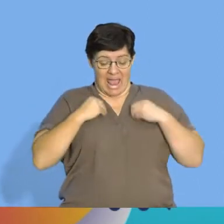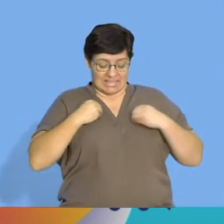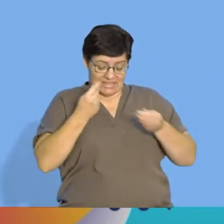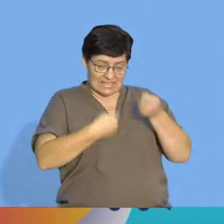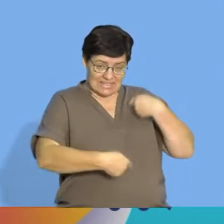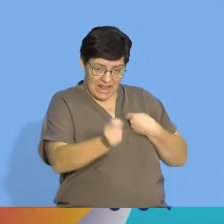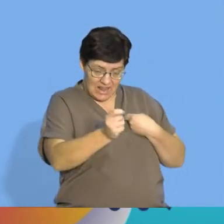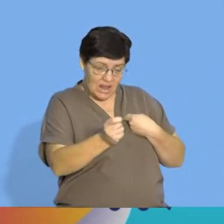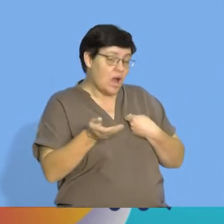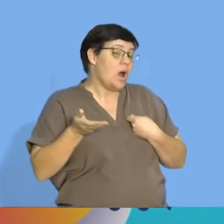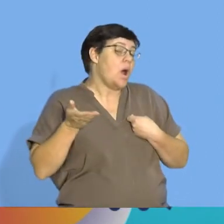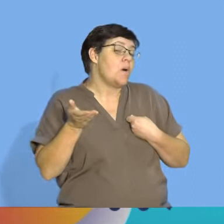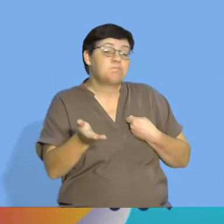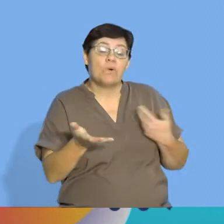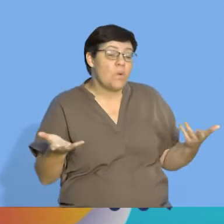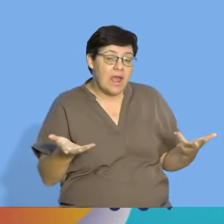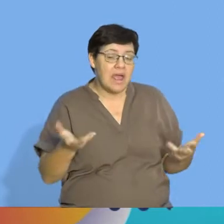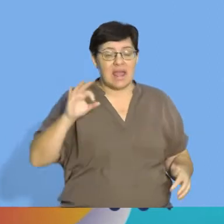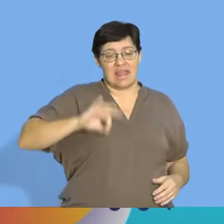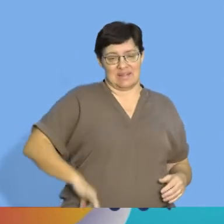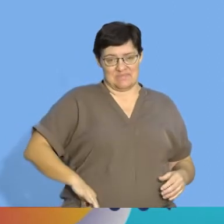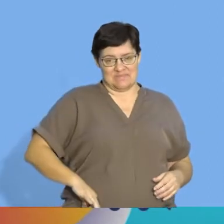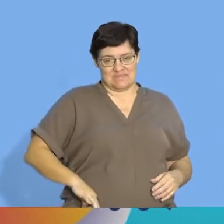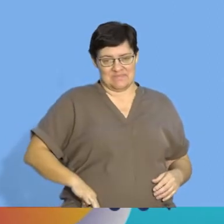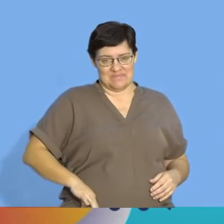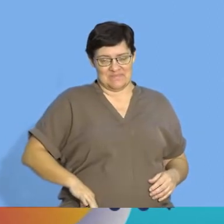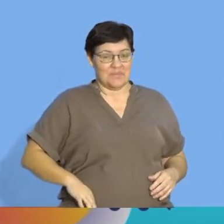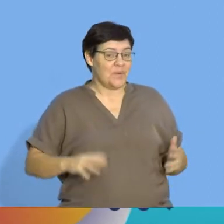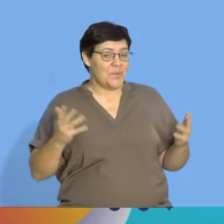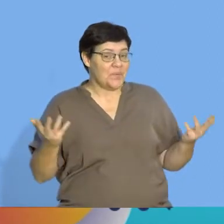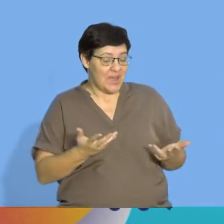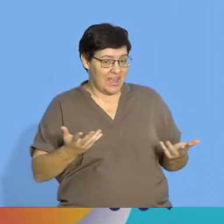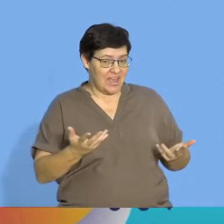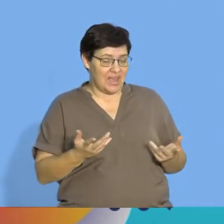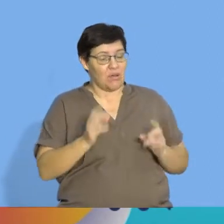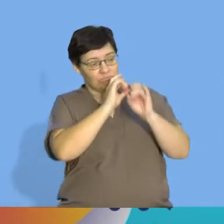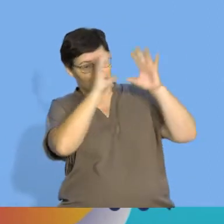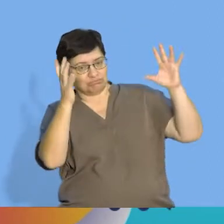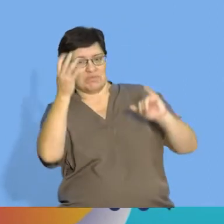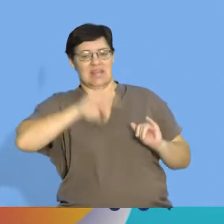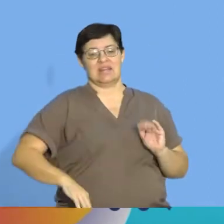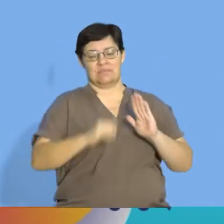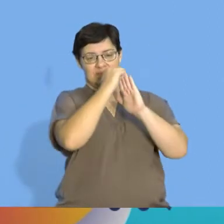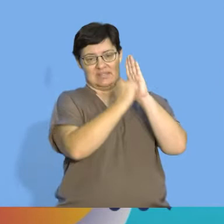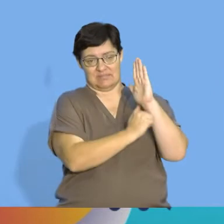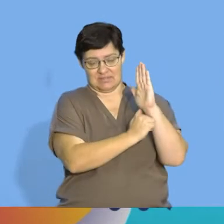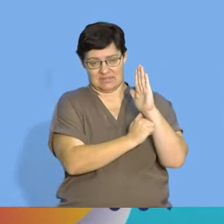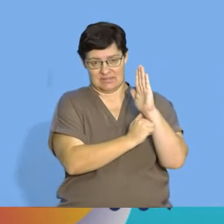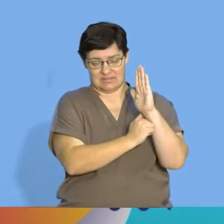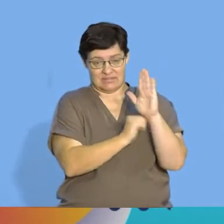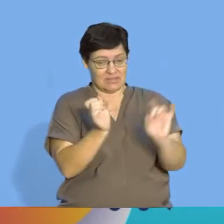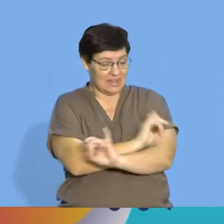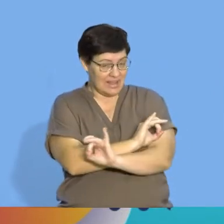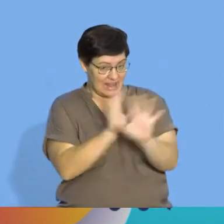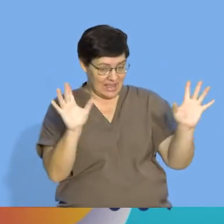of an asset will appear as an income in my projected income statement. Okay, so